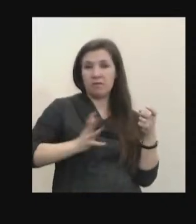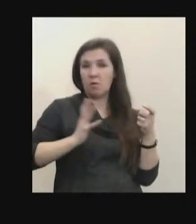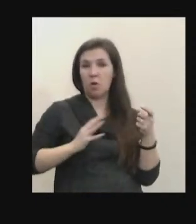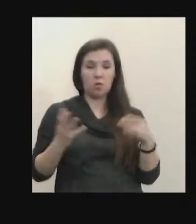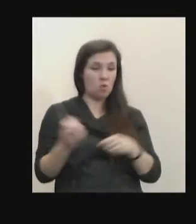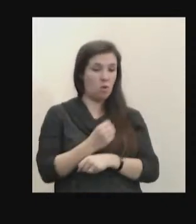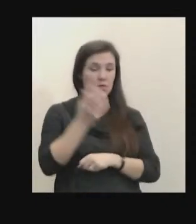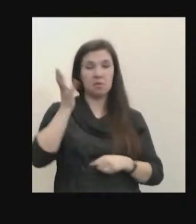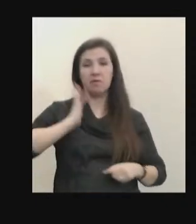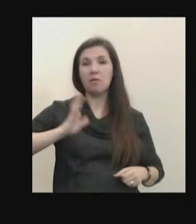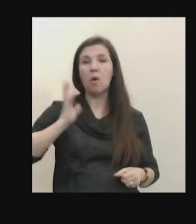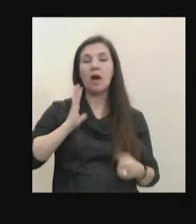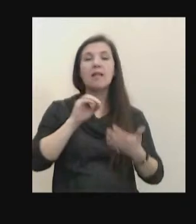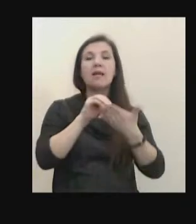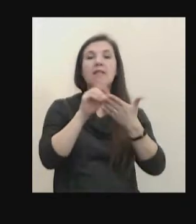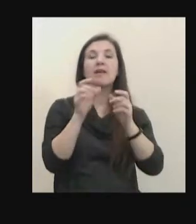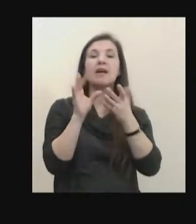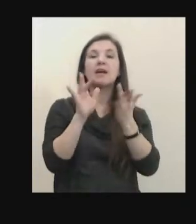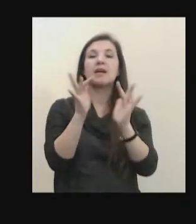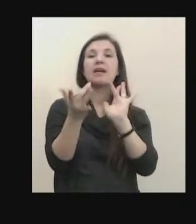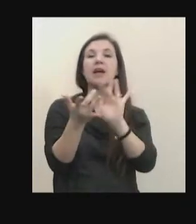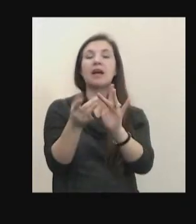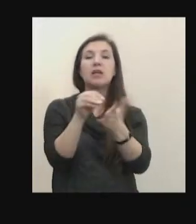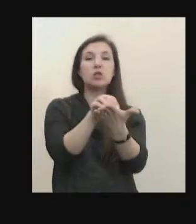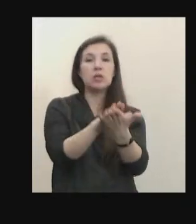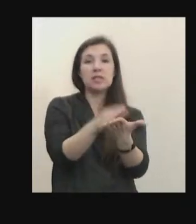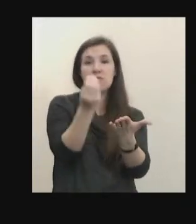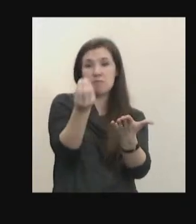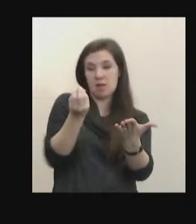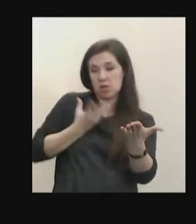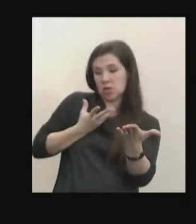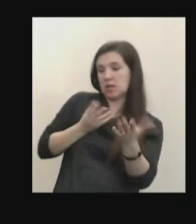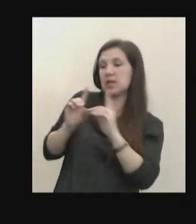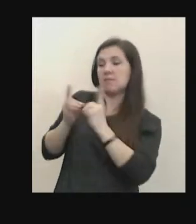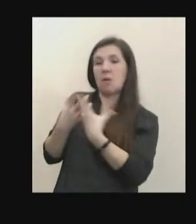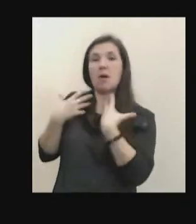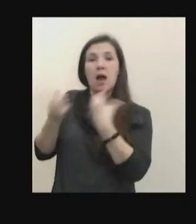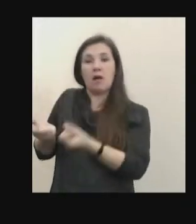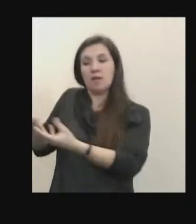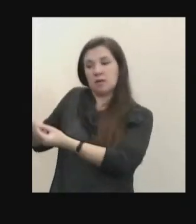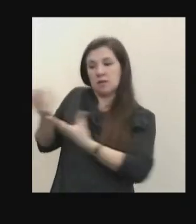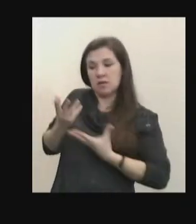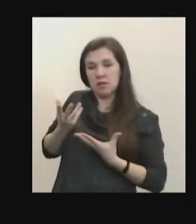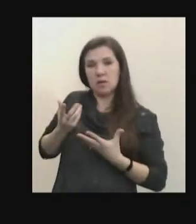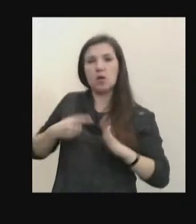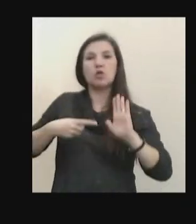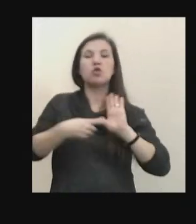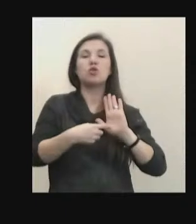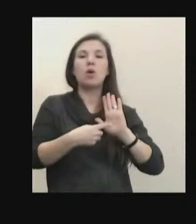contact tracing information that I've been told by our Department of Health epidemiological staff is showing